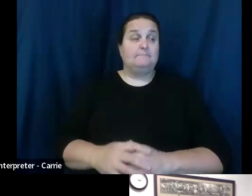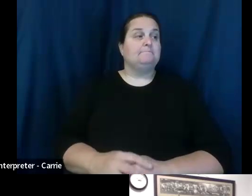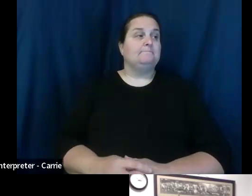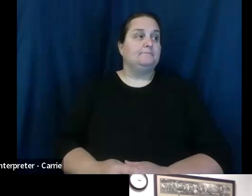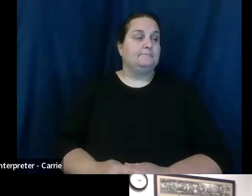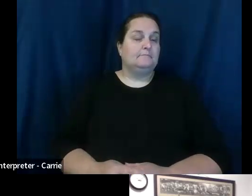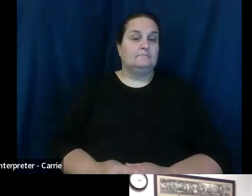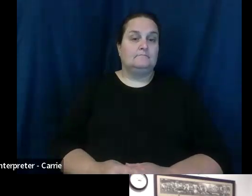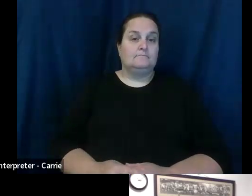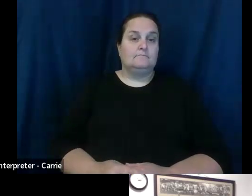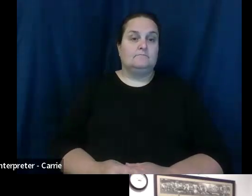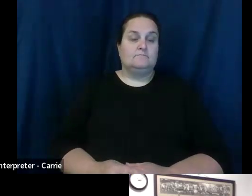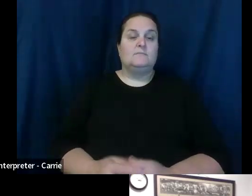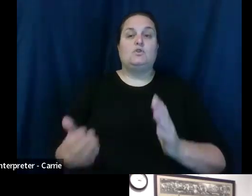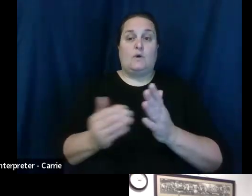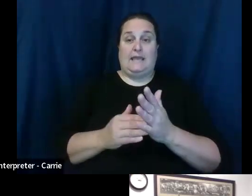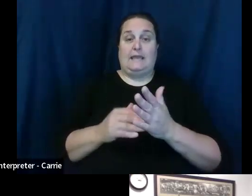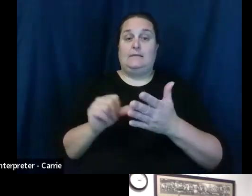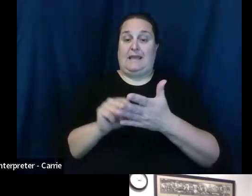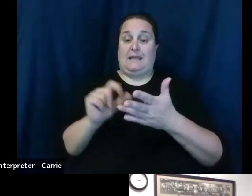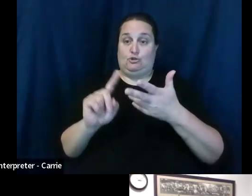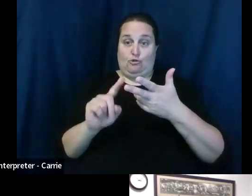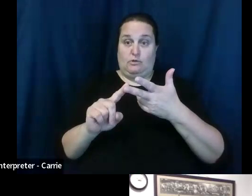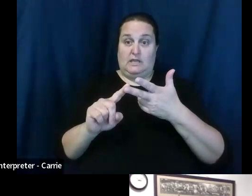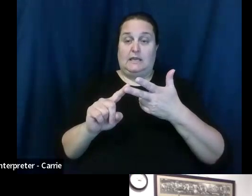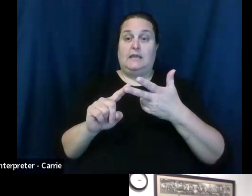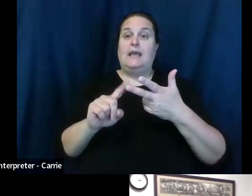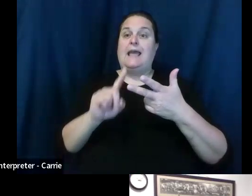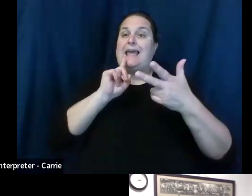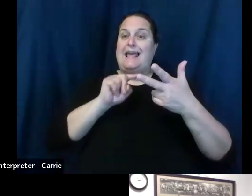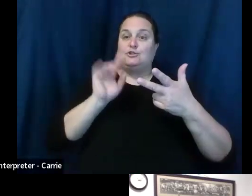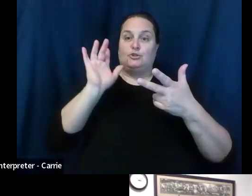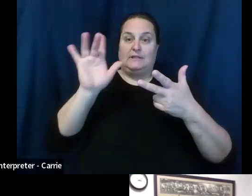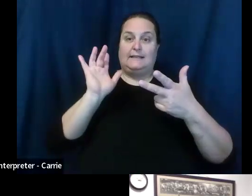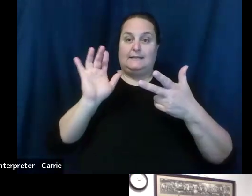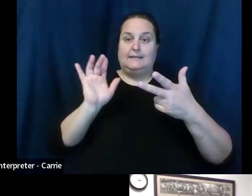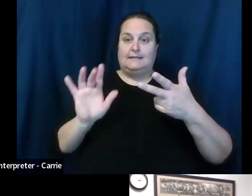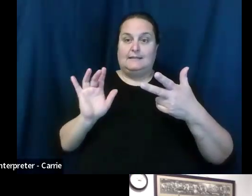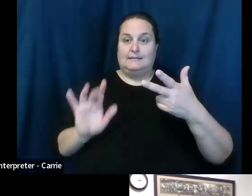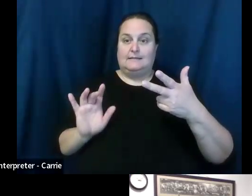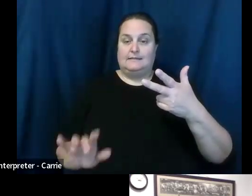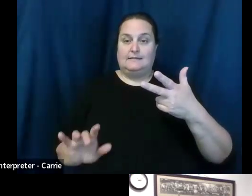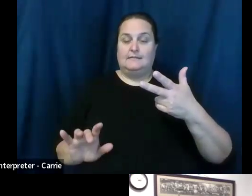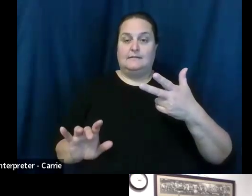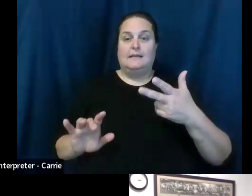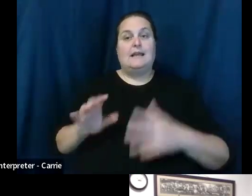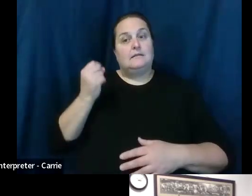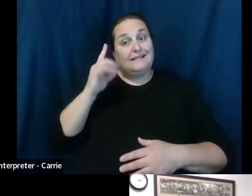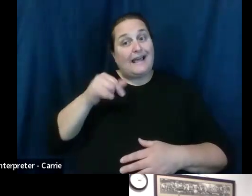So again, you can go ahead and click through each of these questions, filling them out for you and your